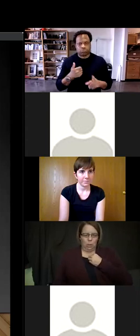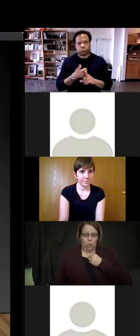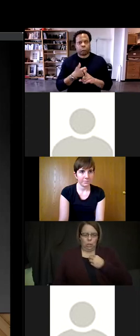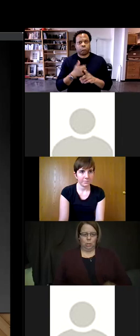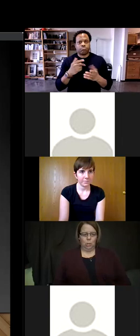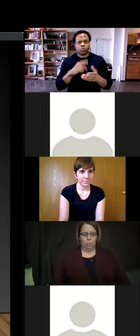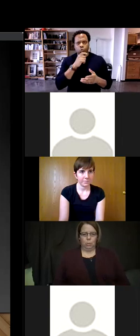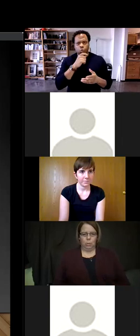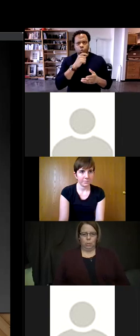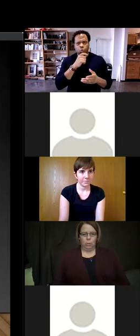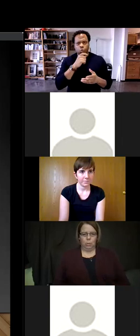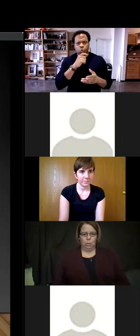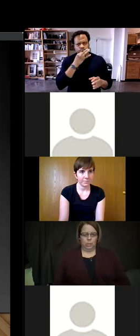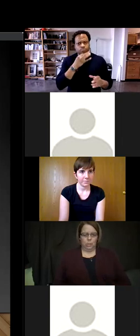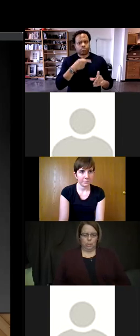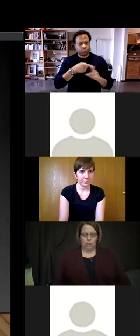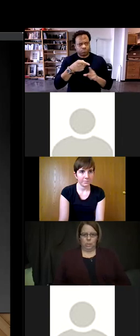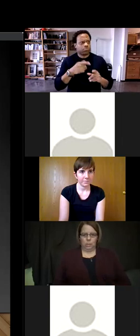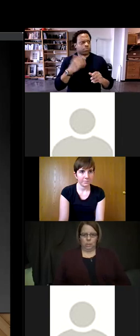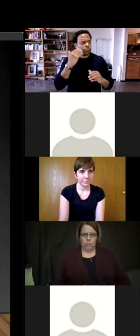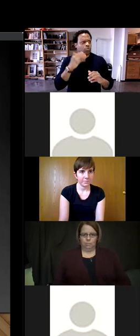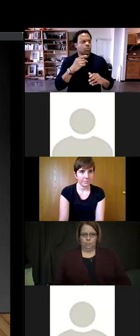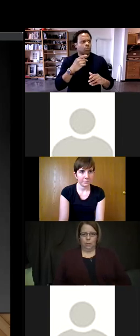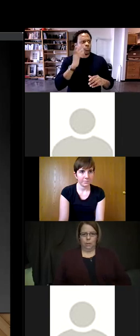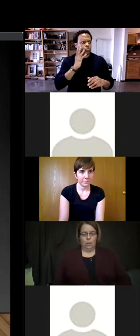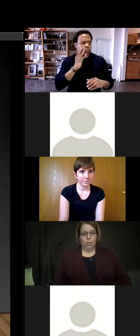Cued speech interpreters.